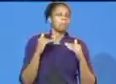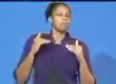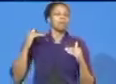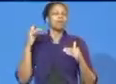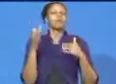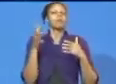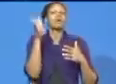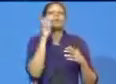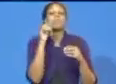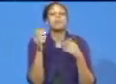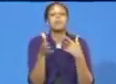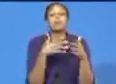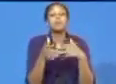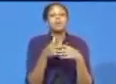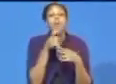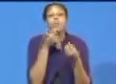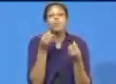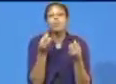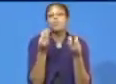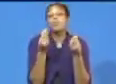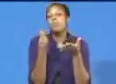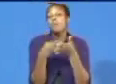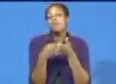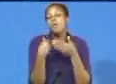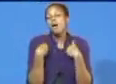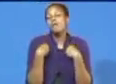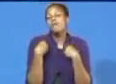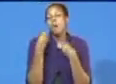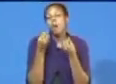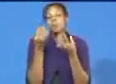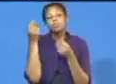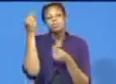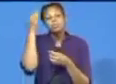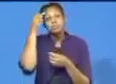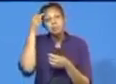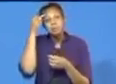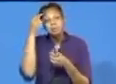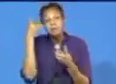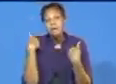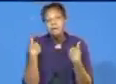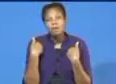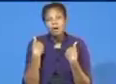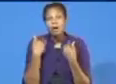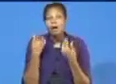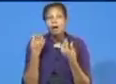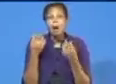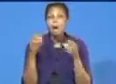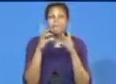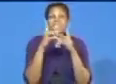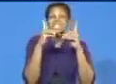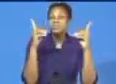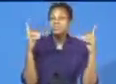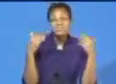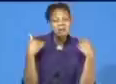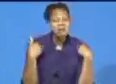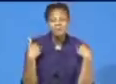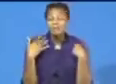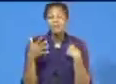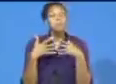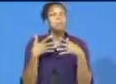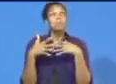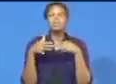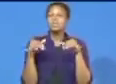you have. I don't care how much knowledge you have. I don't care how many earned degrees you have. I don't care